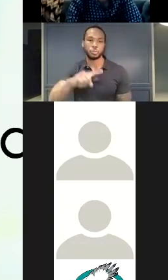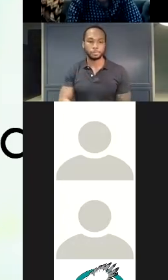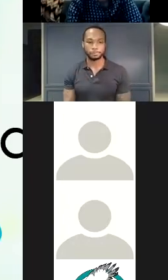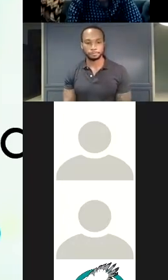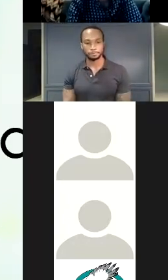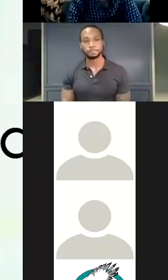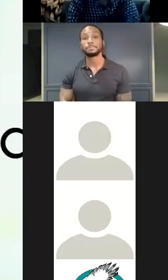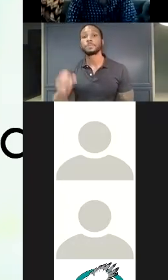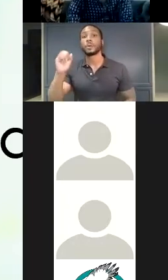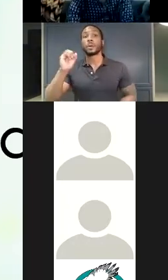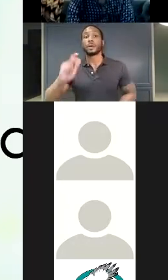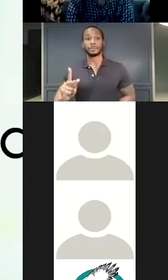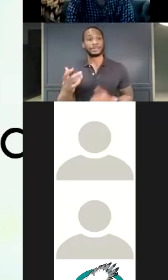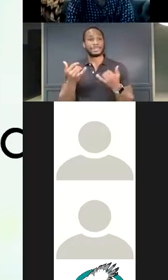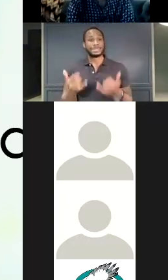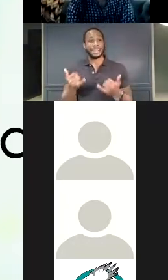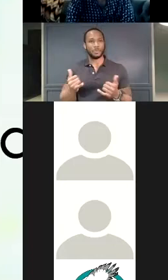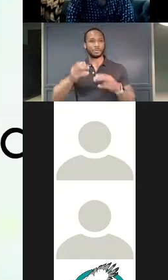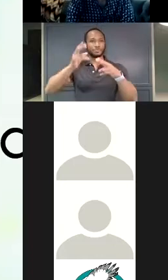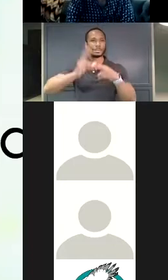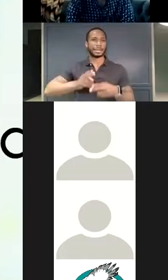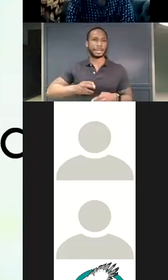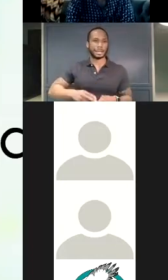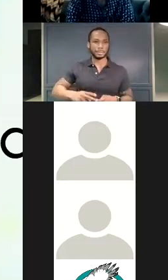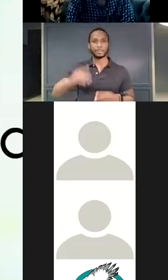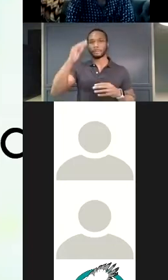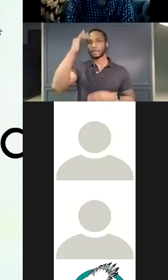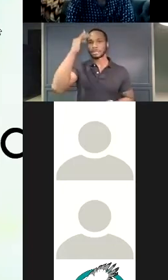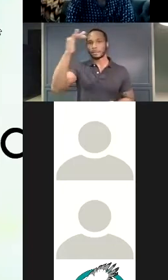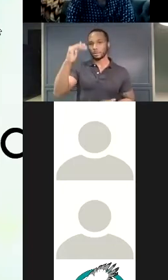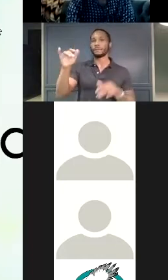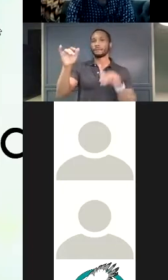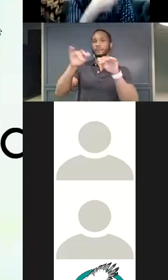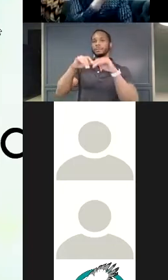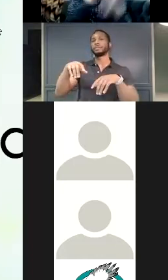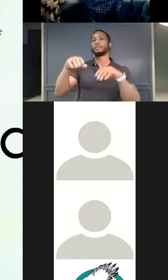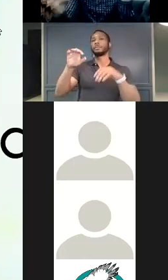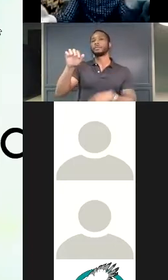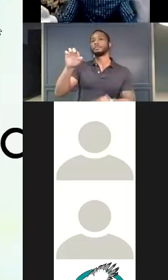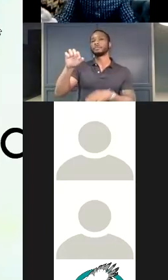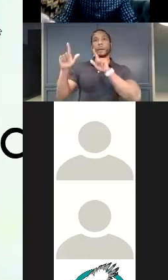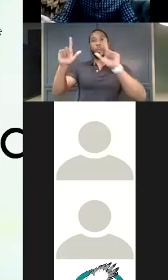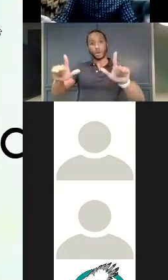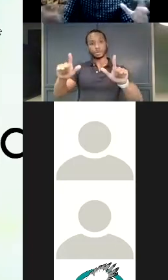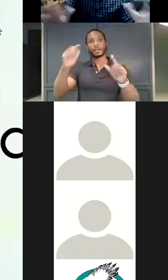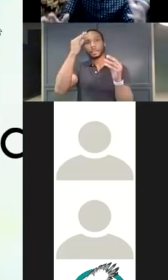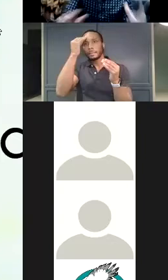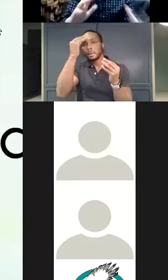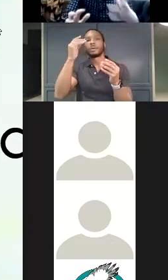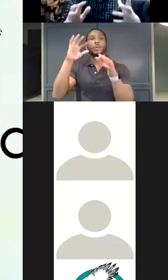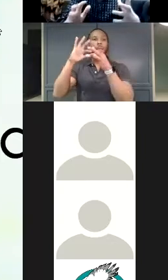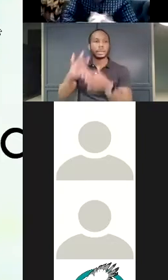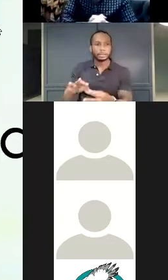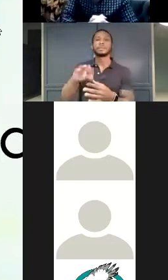Okay, and now I want to name some philosophical frameworks that are, I think, a lot about dialectics,